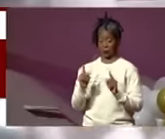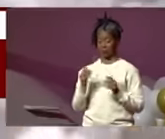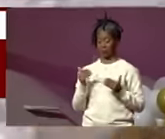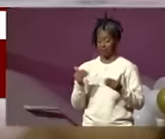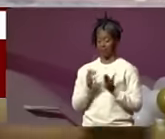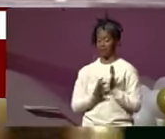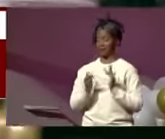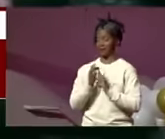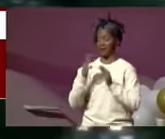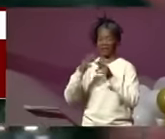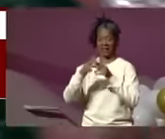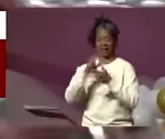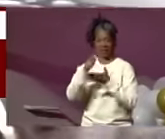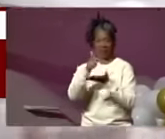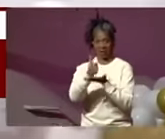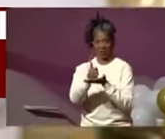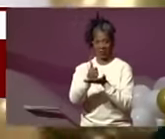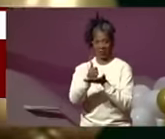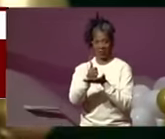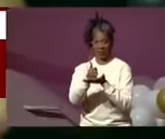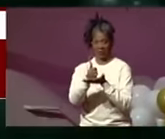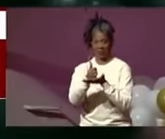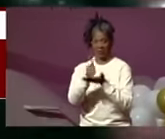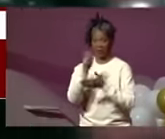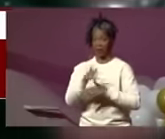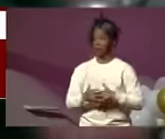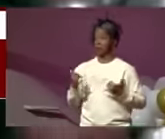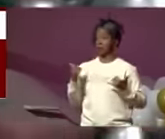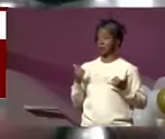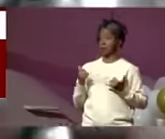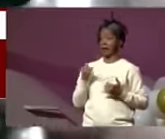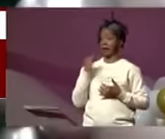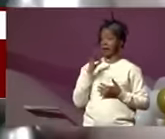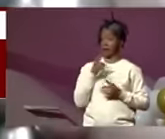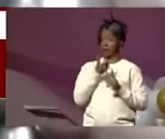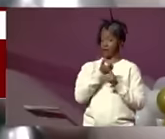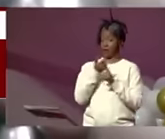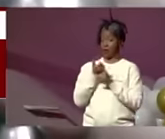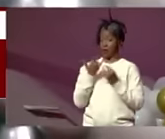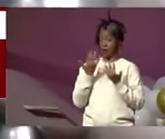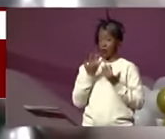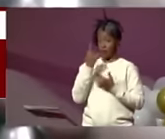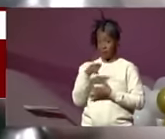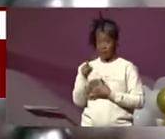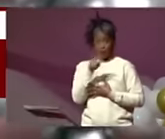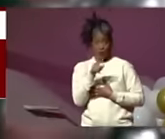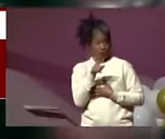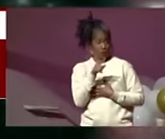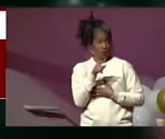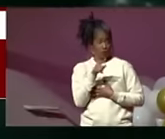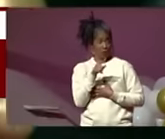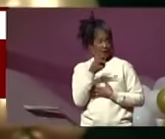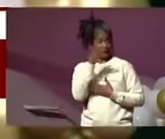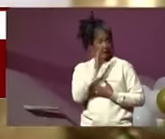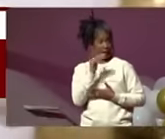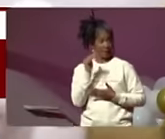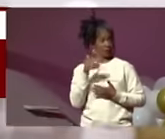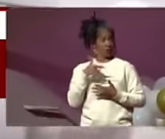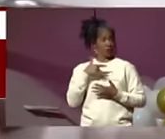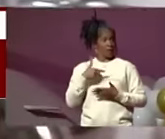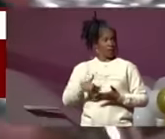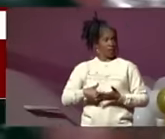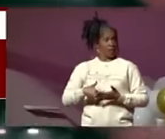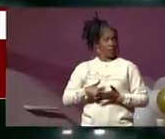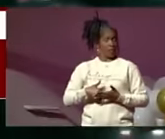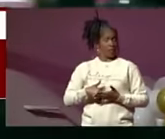Now listen, your neighbor just prayed for you. If it's you we're waiting on, if it's you God is speaking,